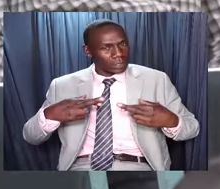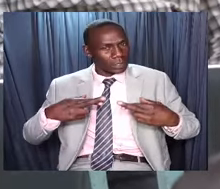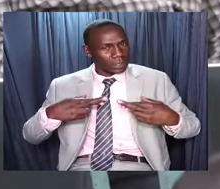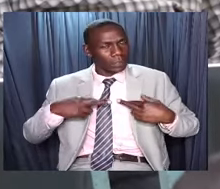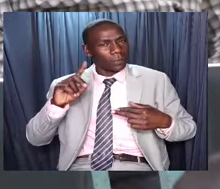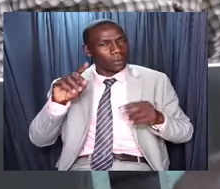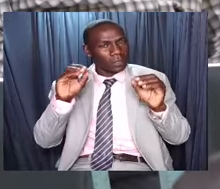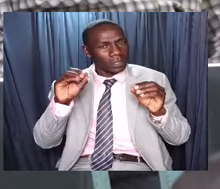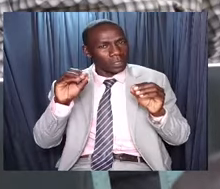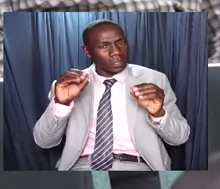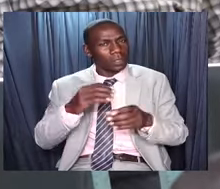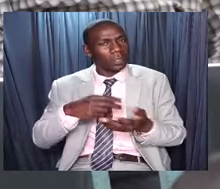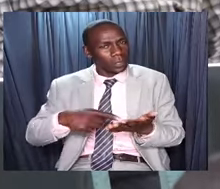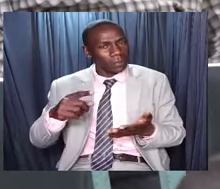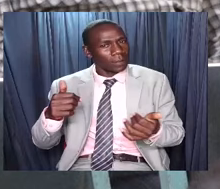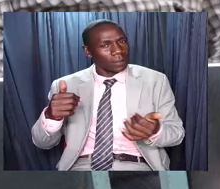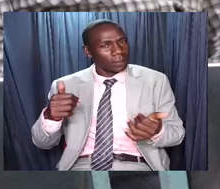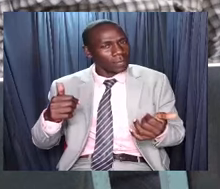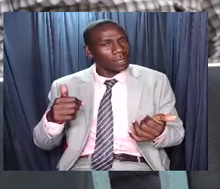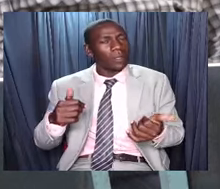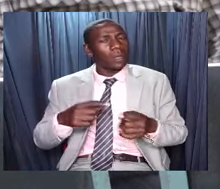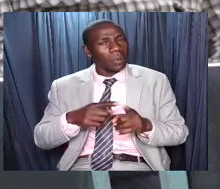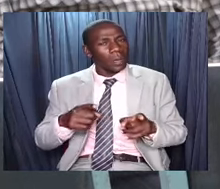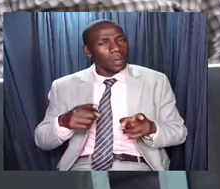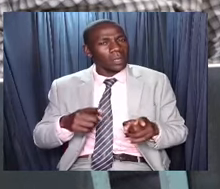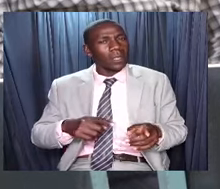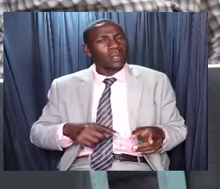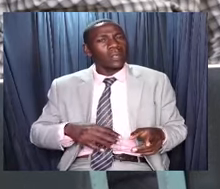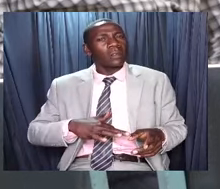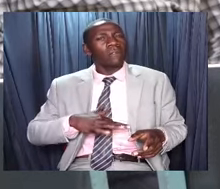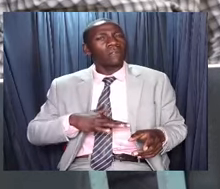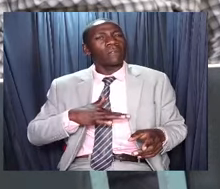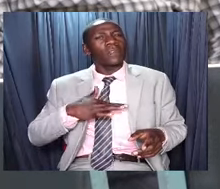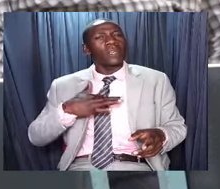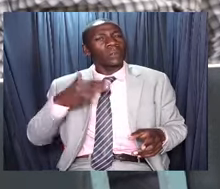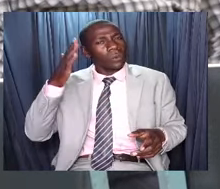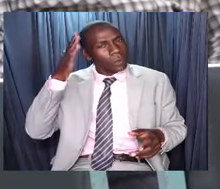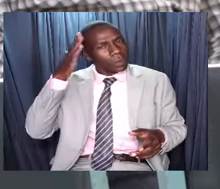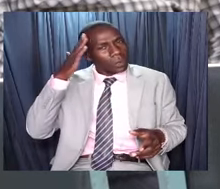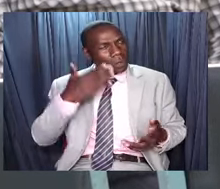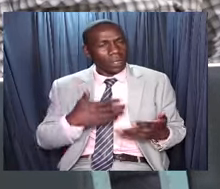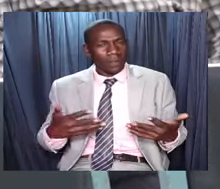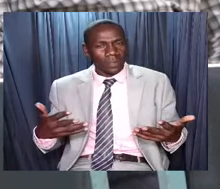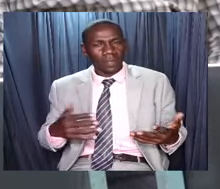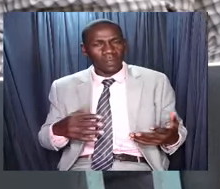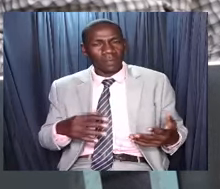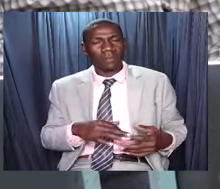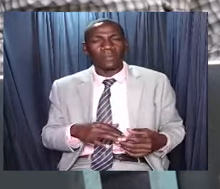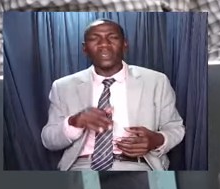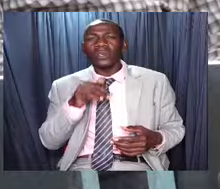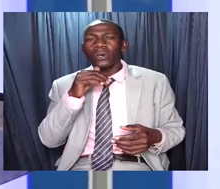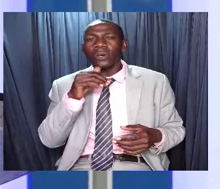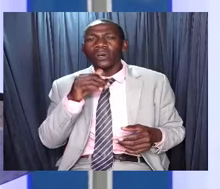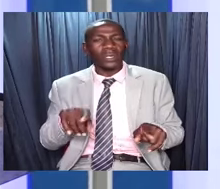to be taught and kusahihishwa. Be warned and be rectified. Lakini ukiumbika roho ya kuona umefika. But once you have the spirit feeling you've attained.